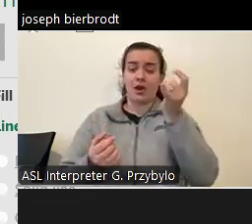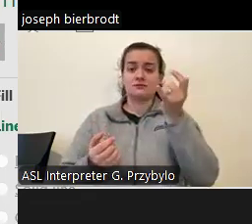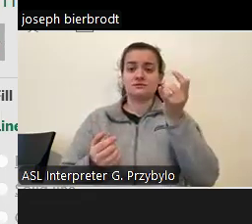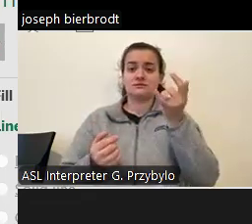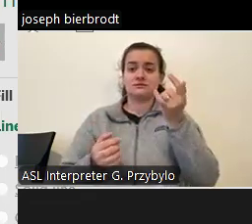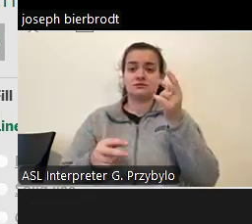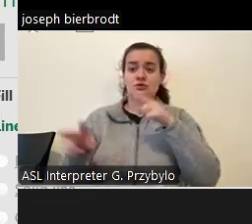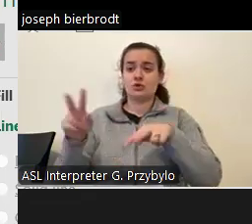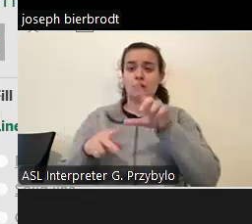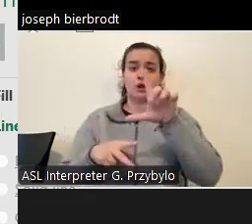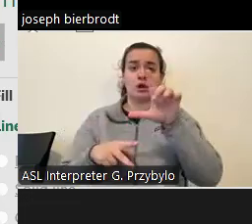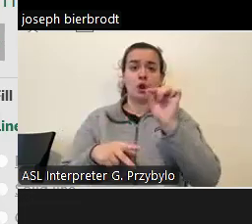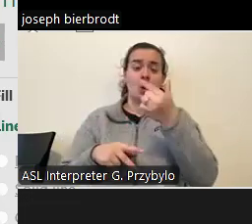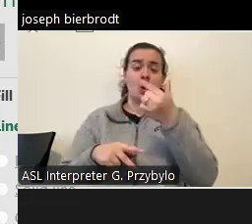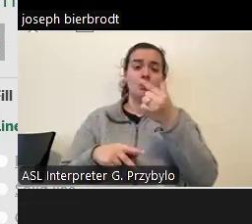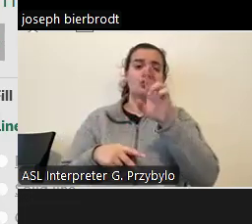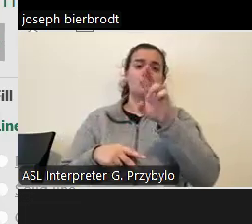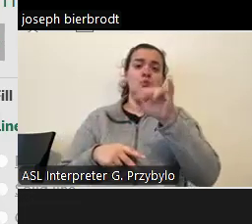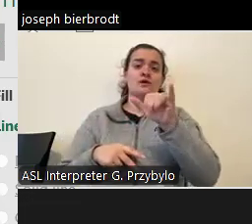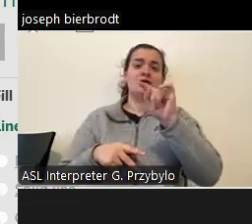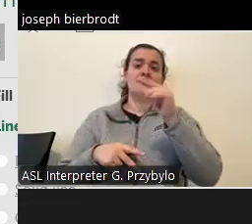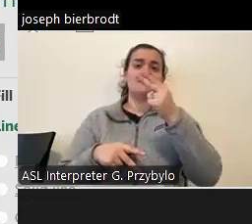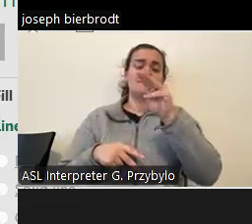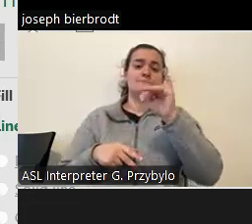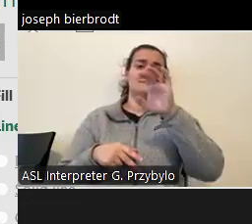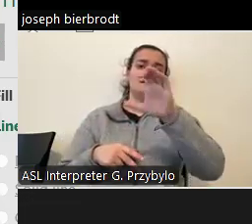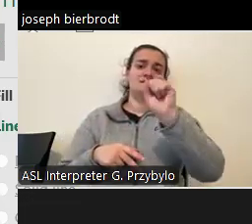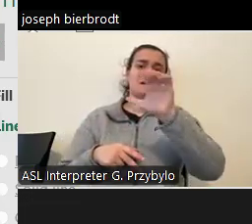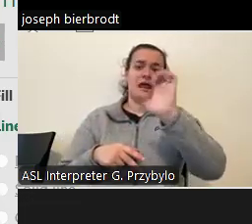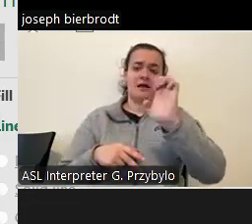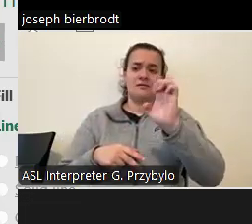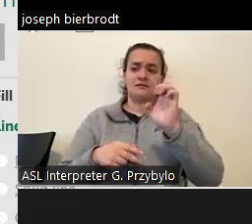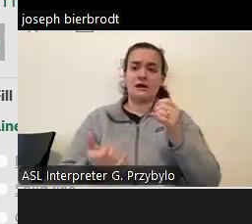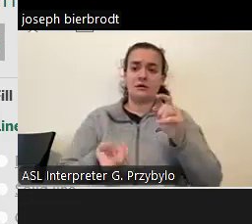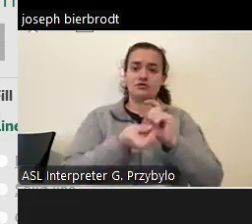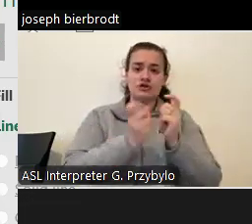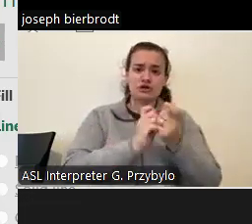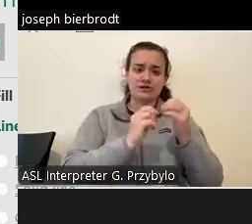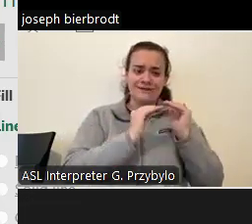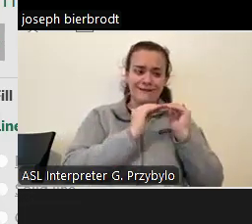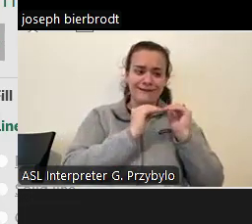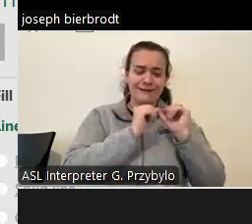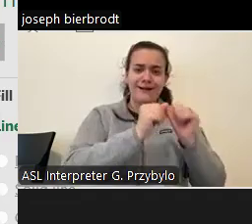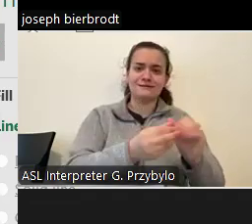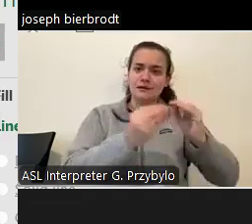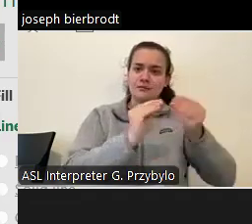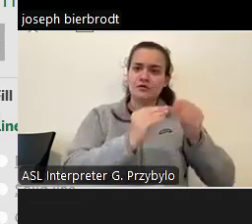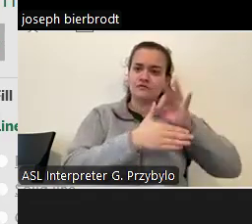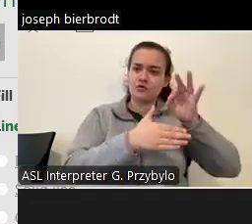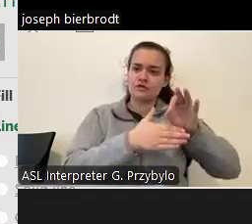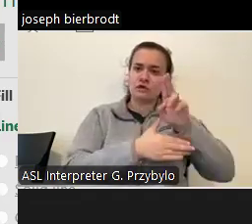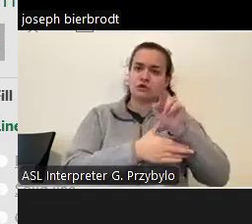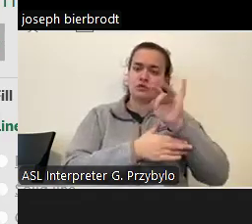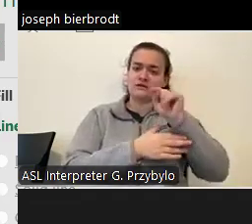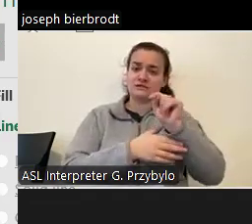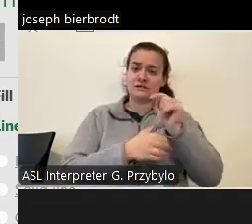logarithmic scale, and now instead of changing a constant number of frequency units per